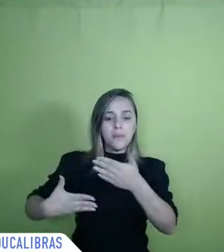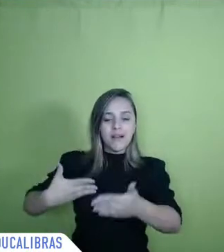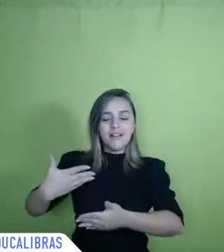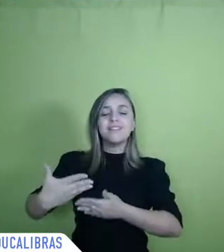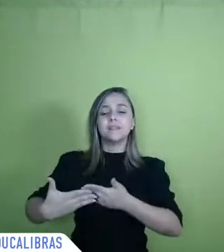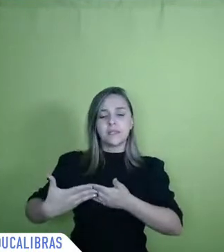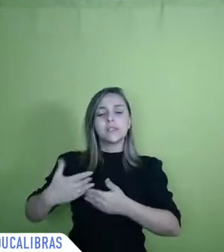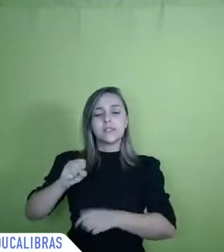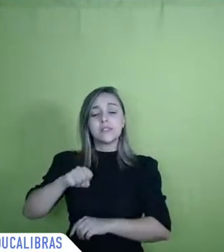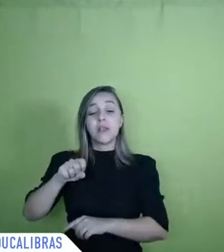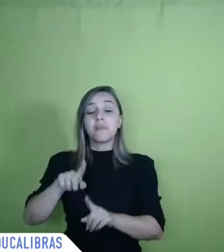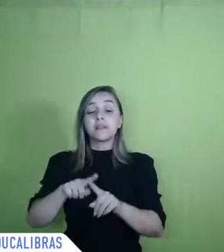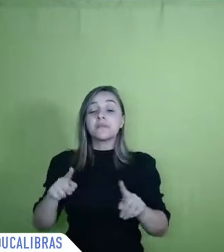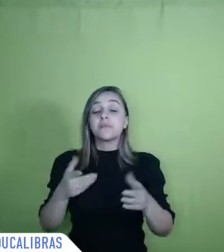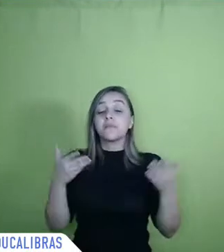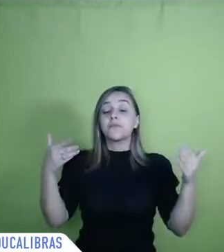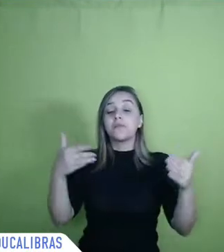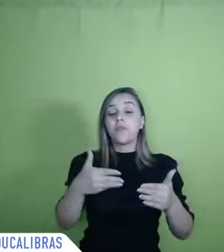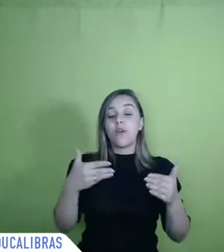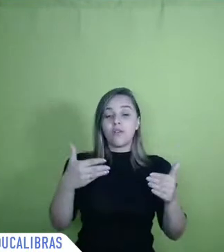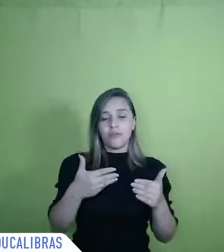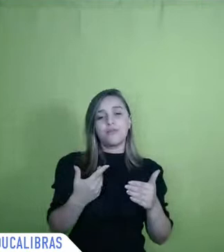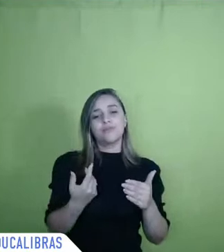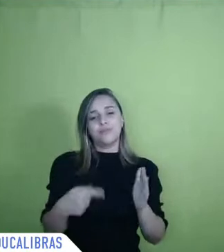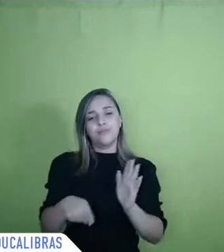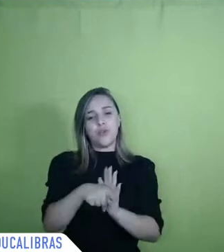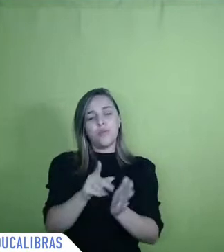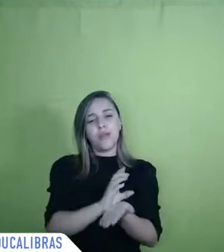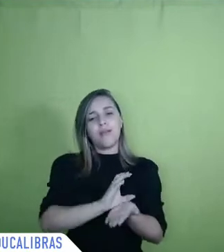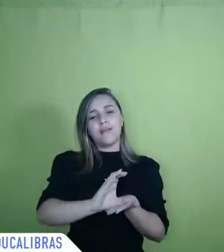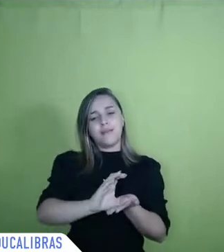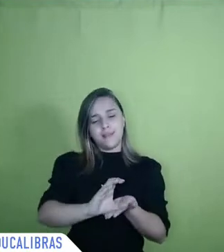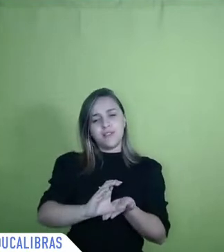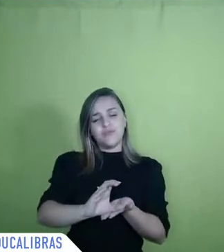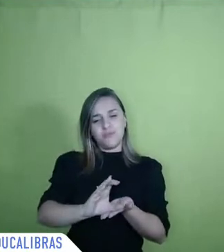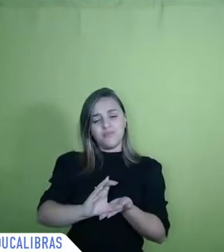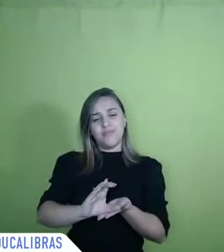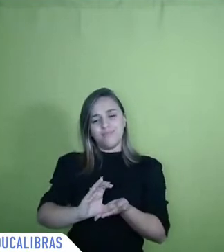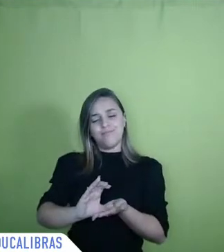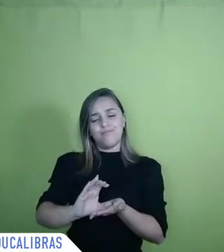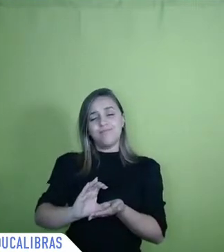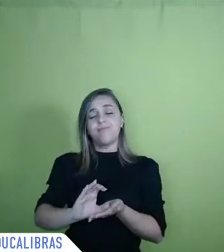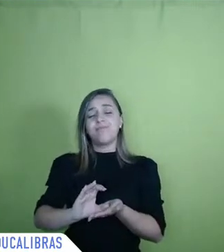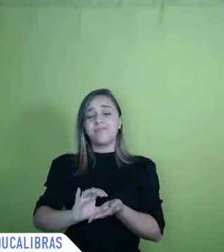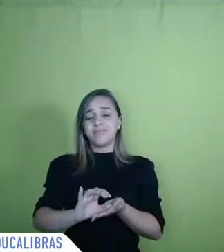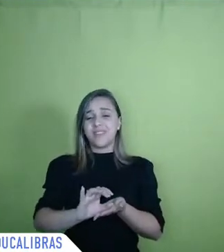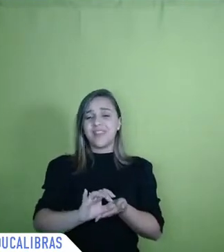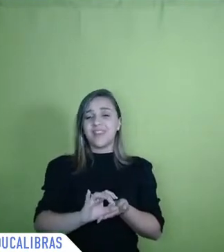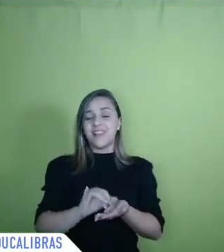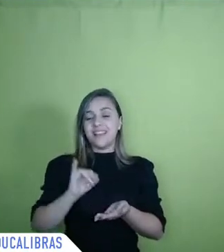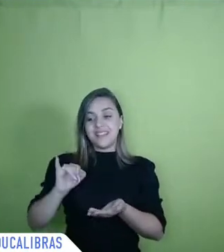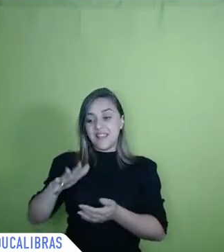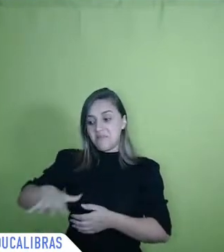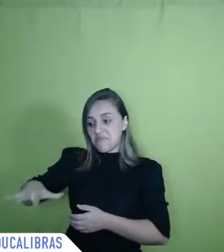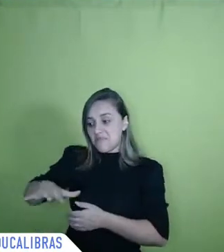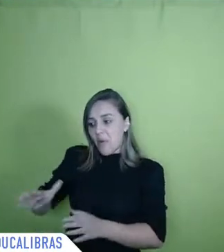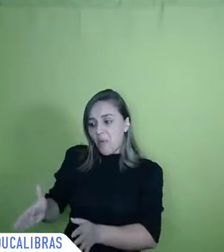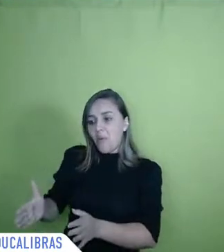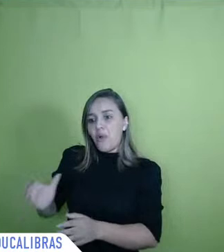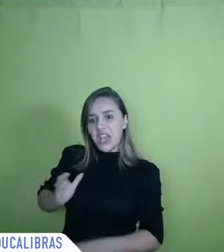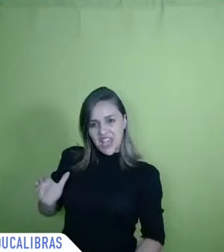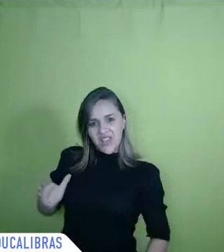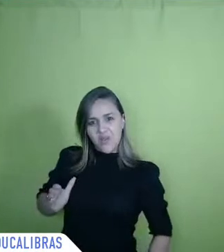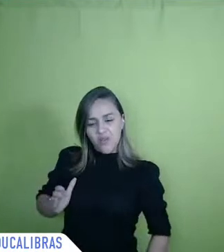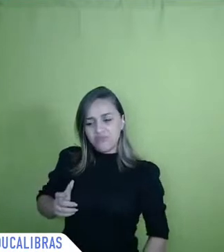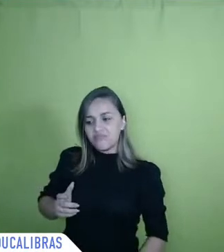taxes on elites, they will stop working or they will invest less. It's really not